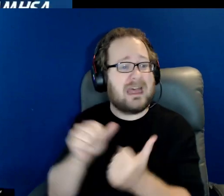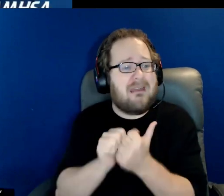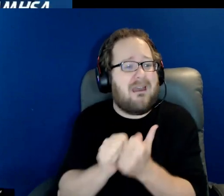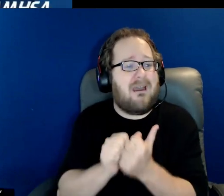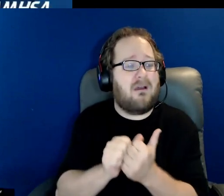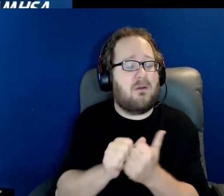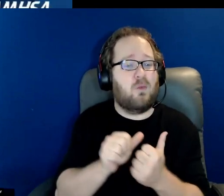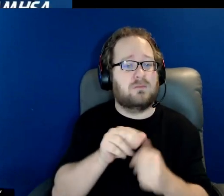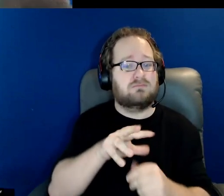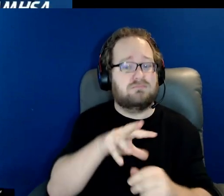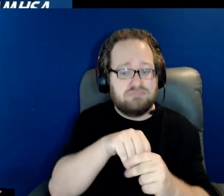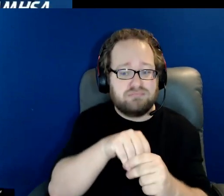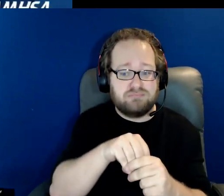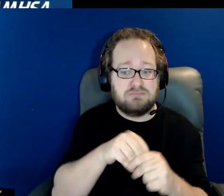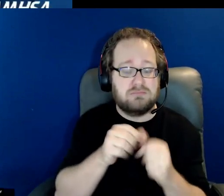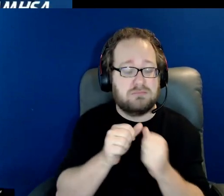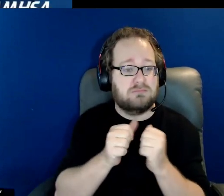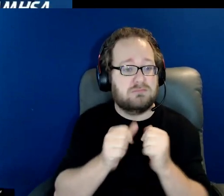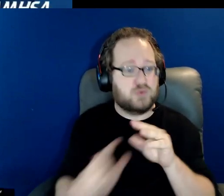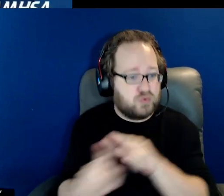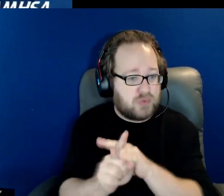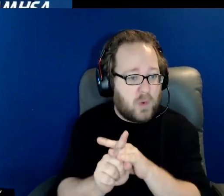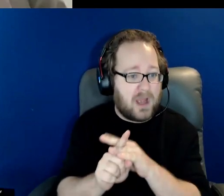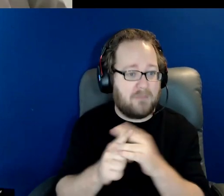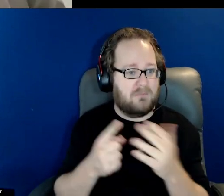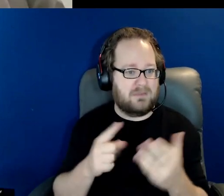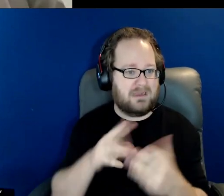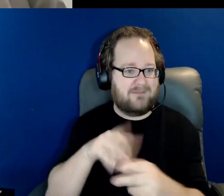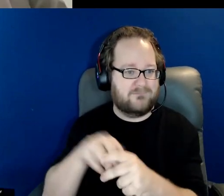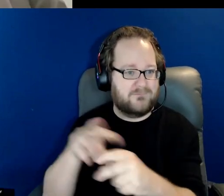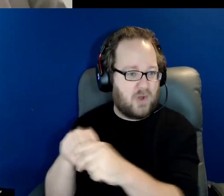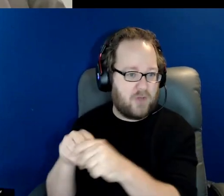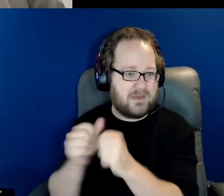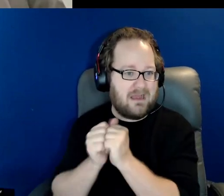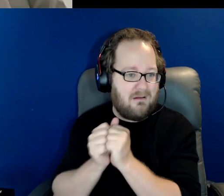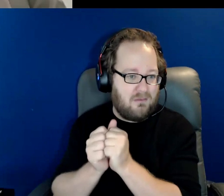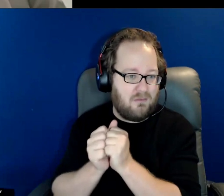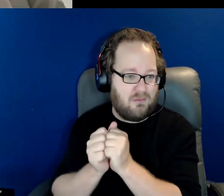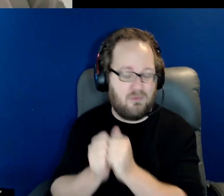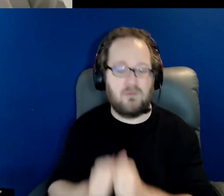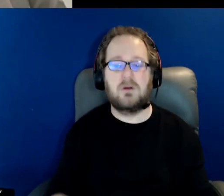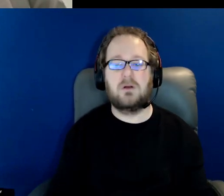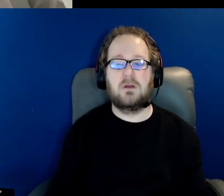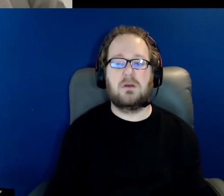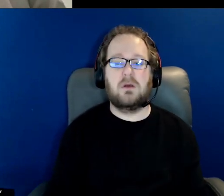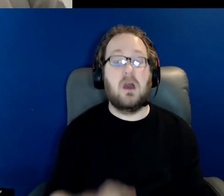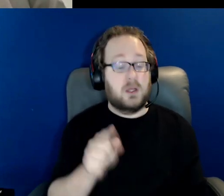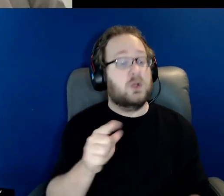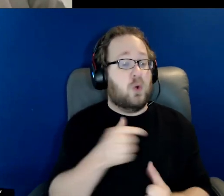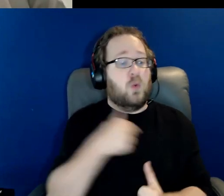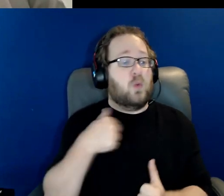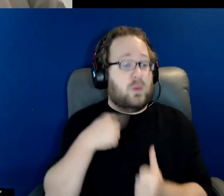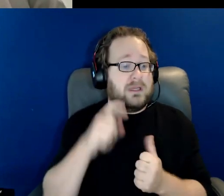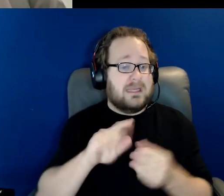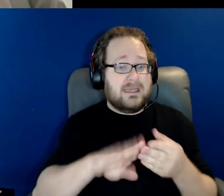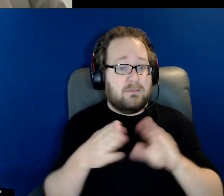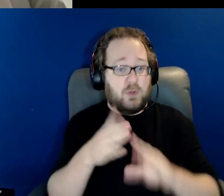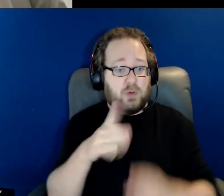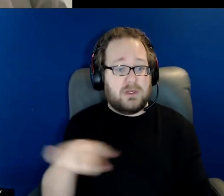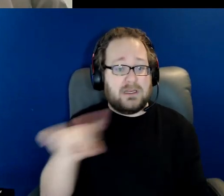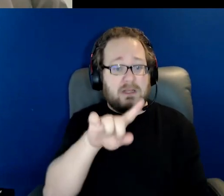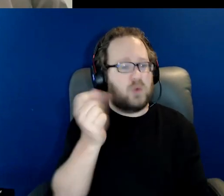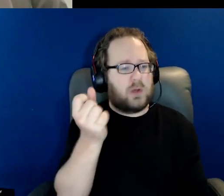that folding chair and show up. And it would behoove communities to understand that they are the first responders, right? Most